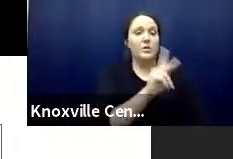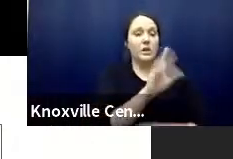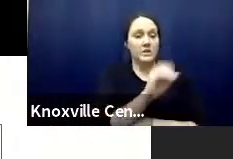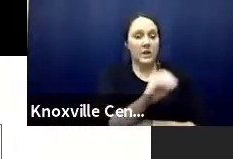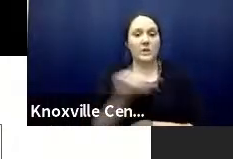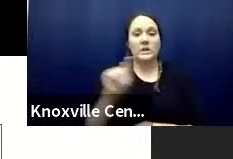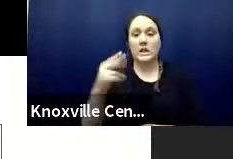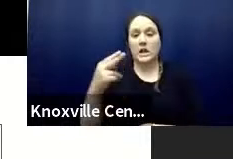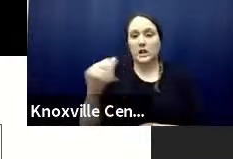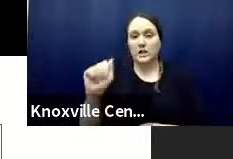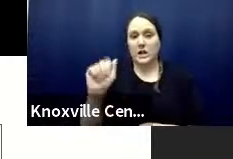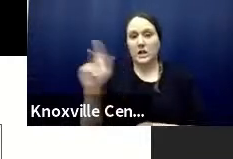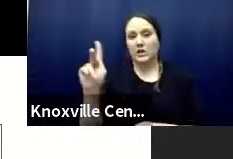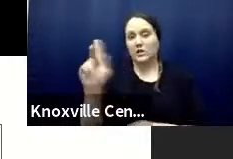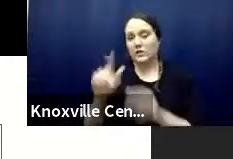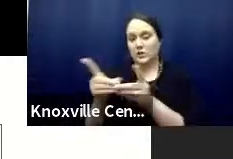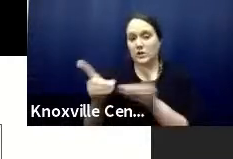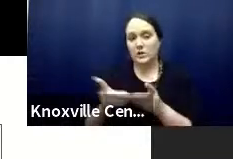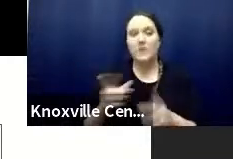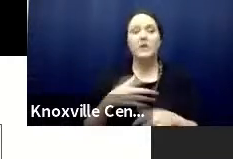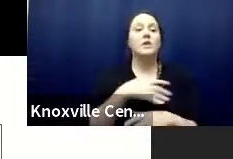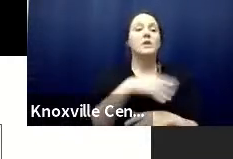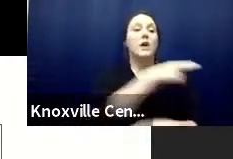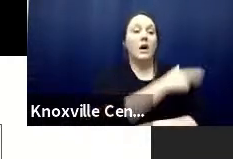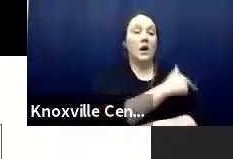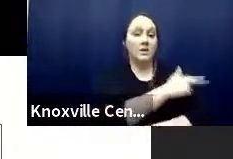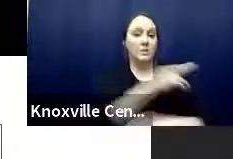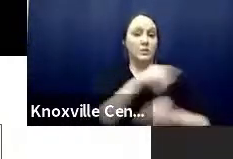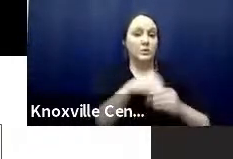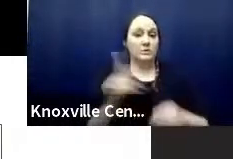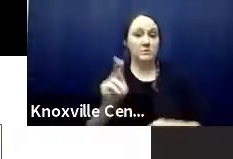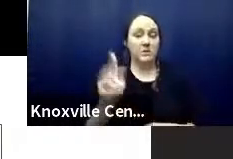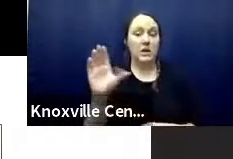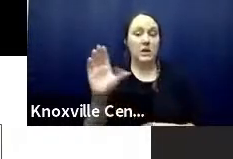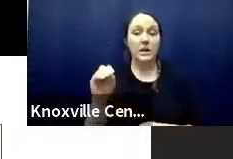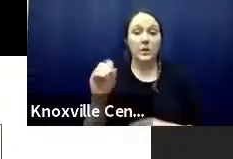district. The hospitalizations in Knox County